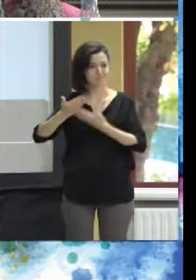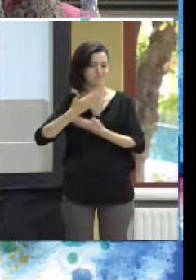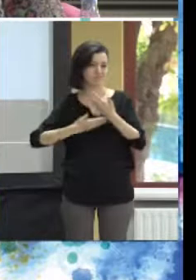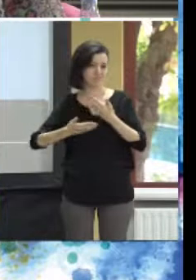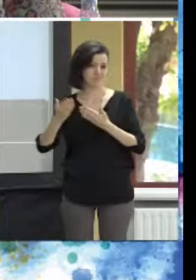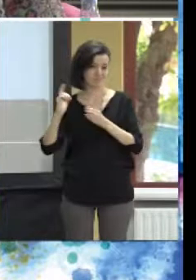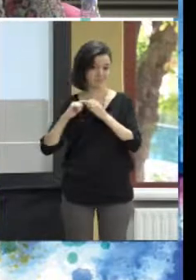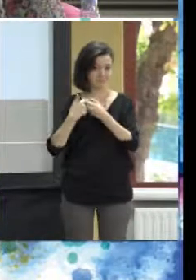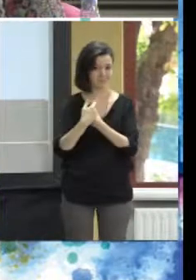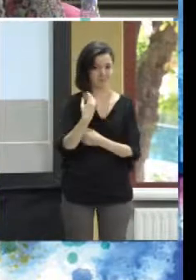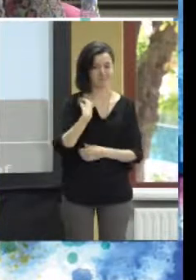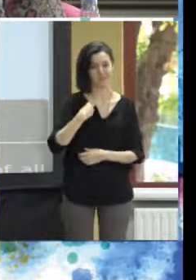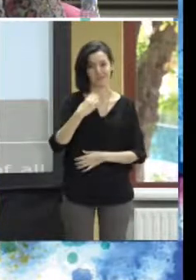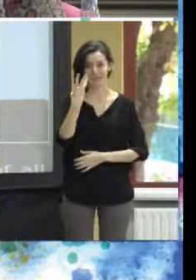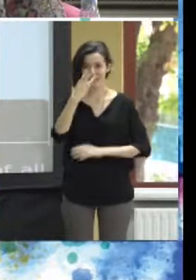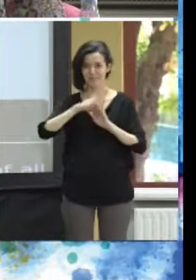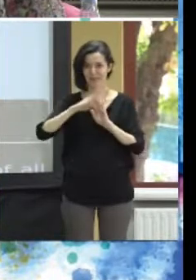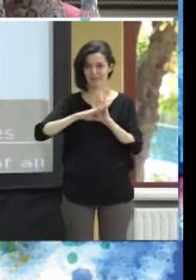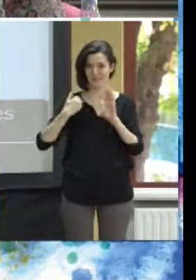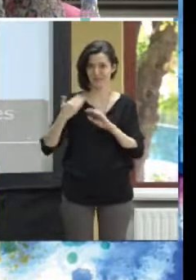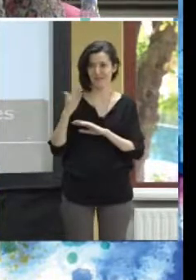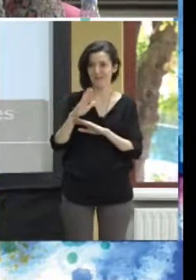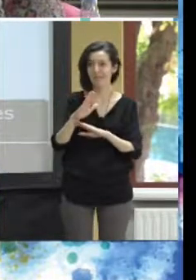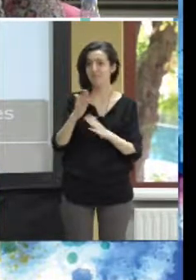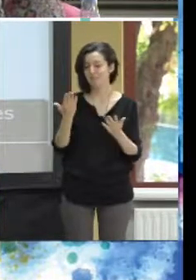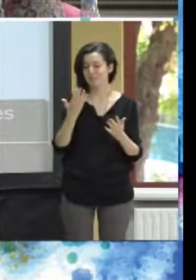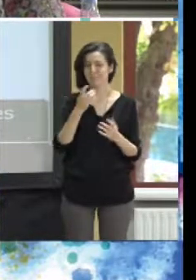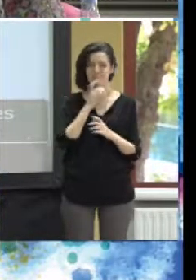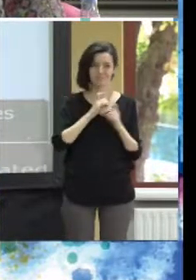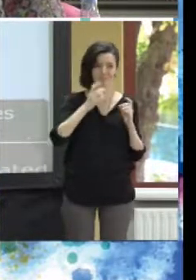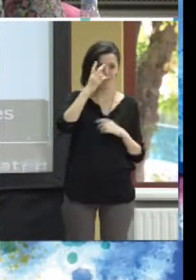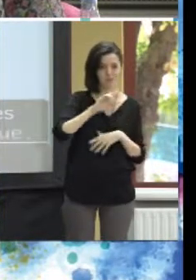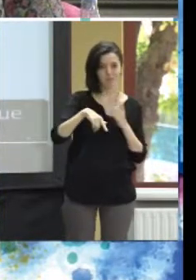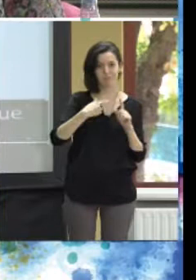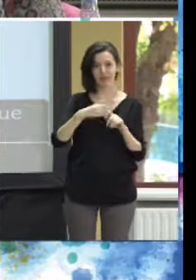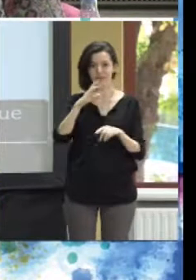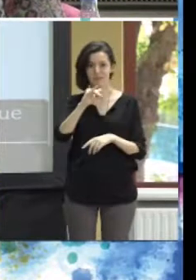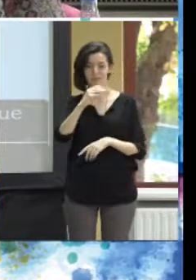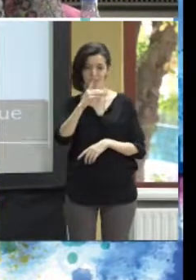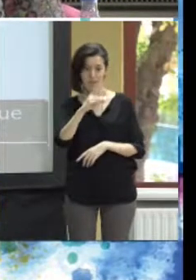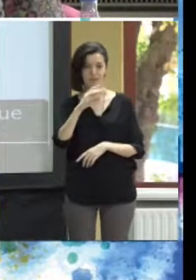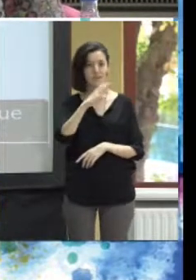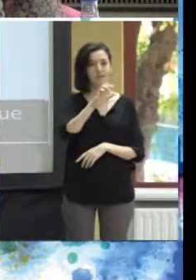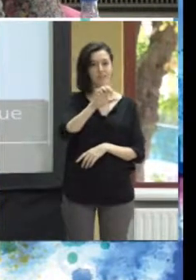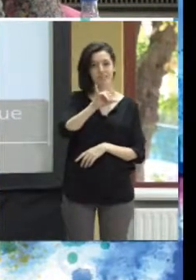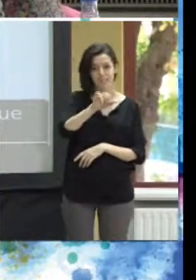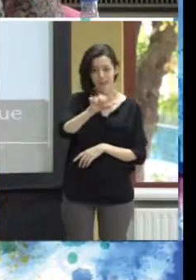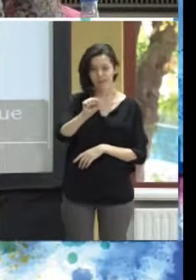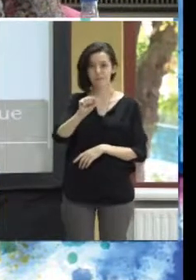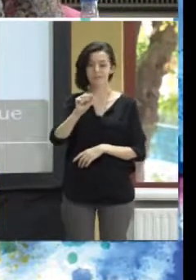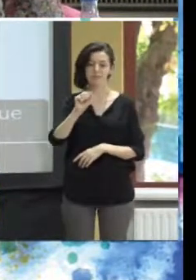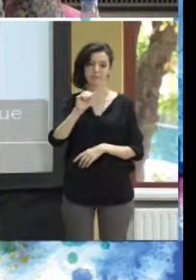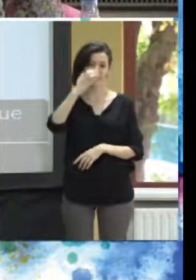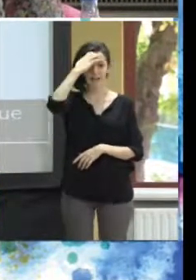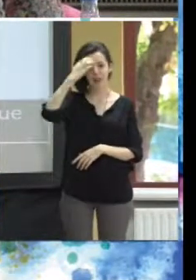have participated in the 3 apps I have presented: ONCE, CIDAD, CESIA, the Royal